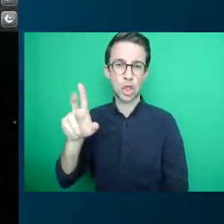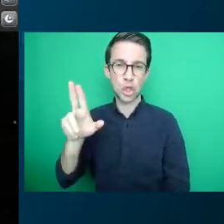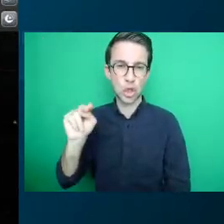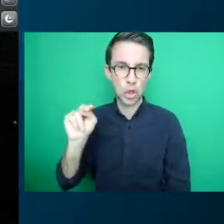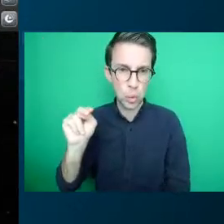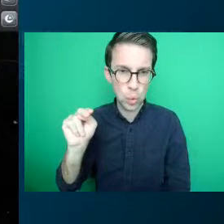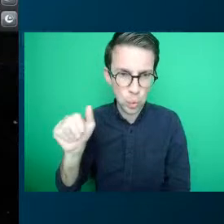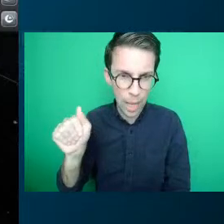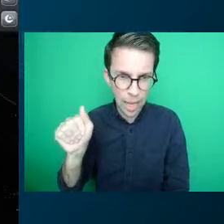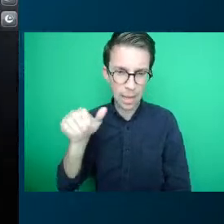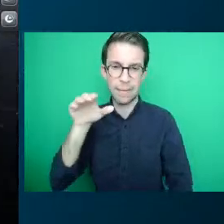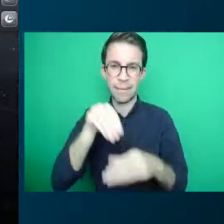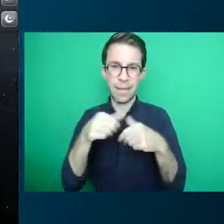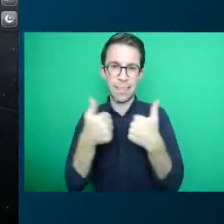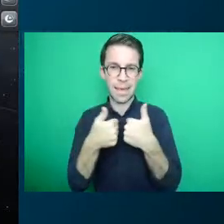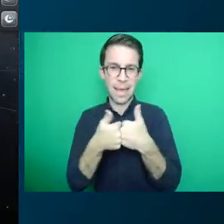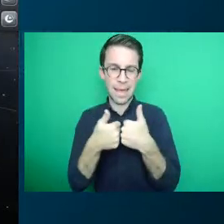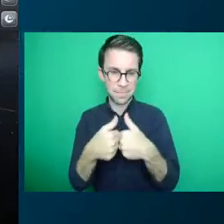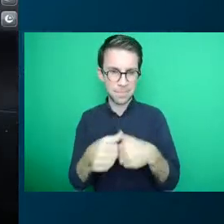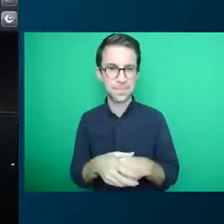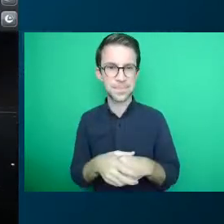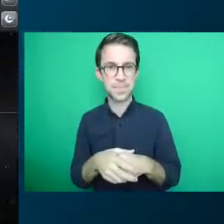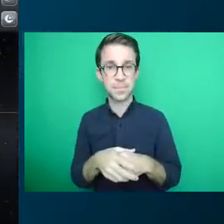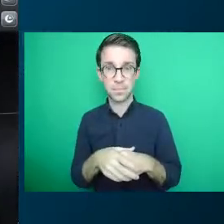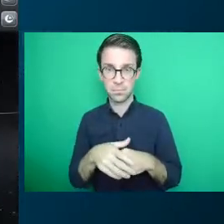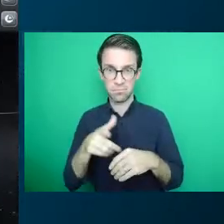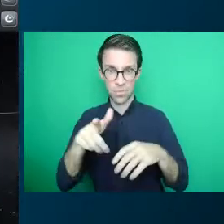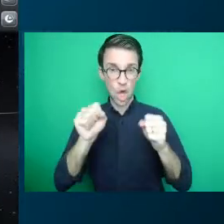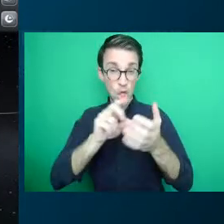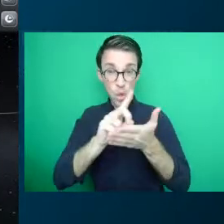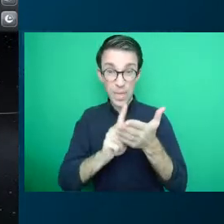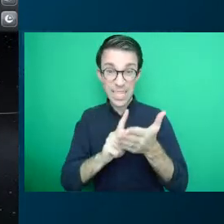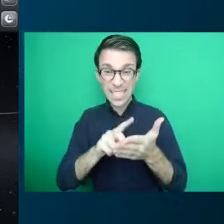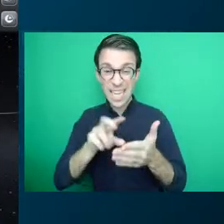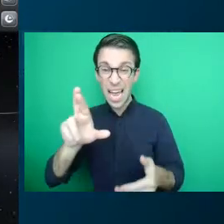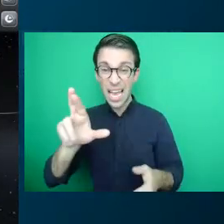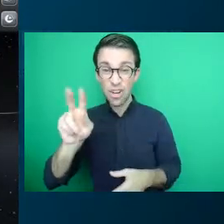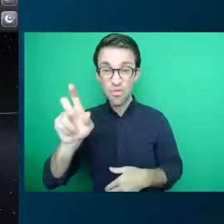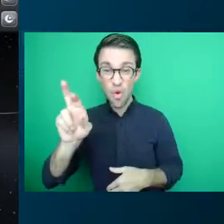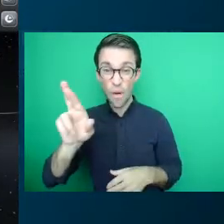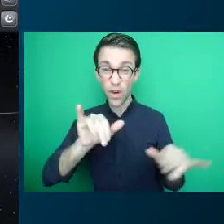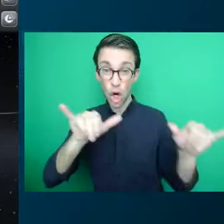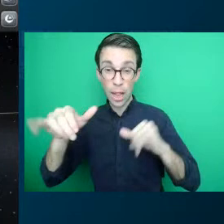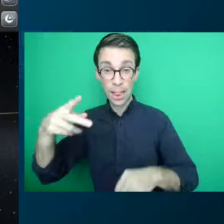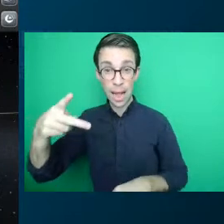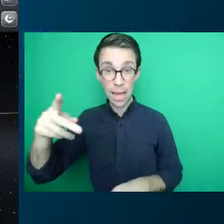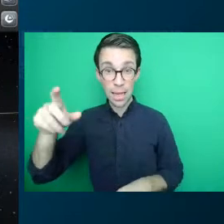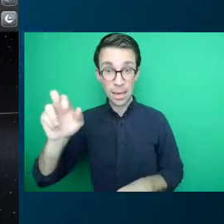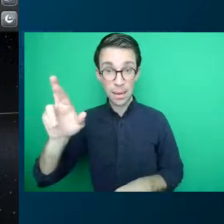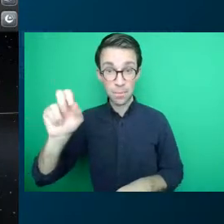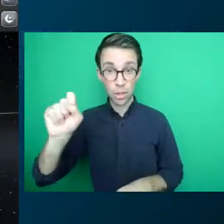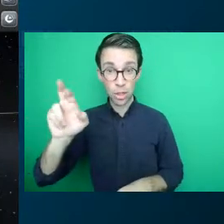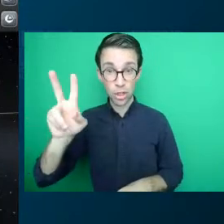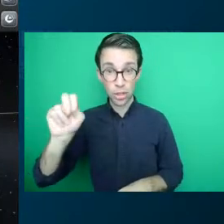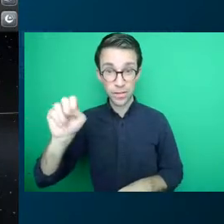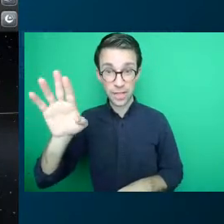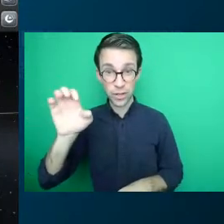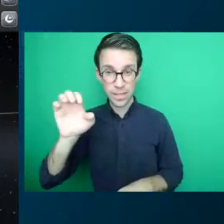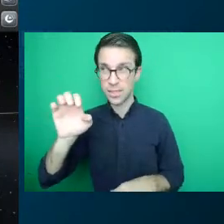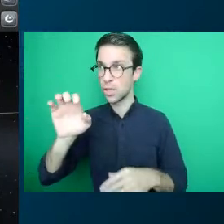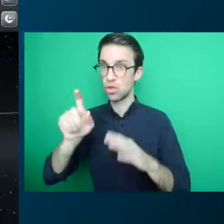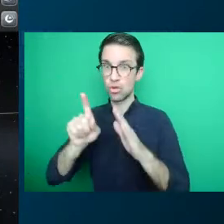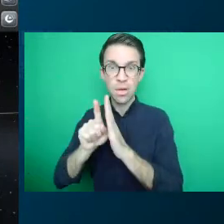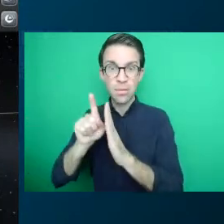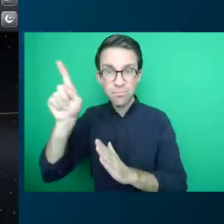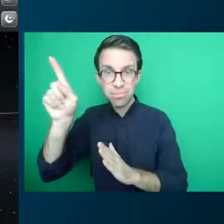we could go all the way out here. You could even design a rover like Perseverance, and you could make the entire mission to get into orbit and then fly a